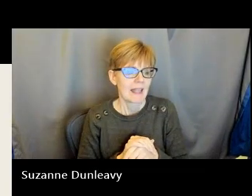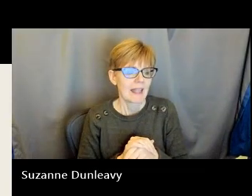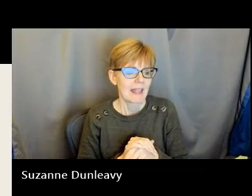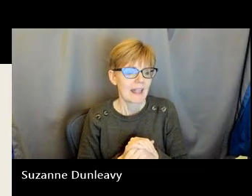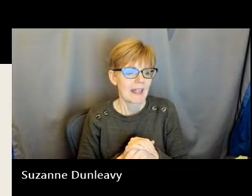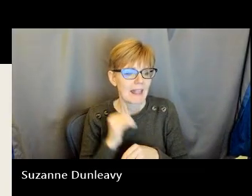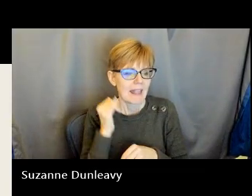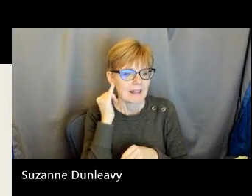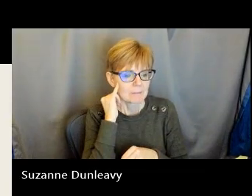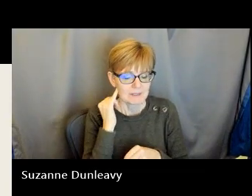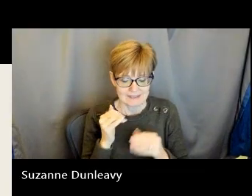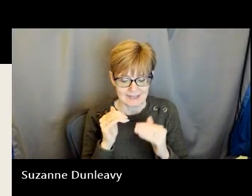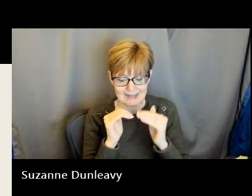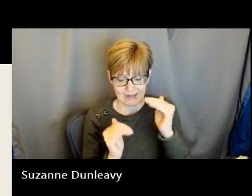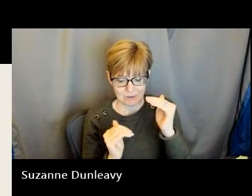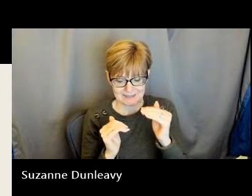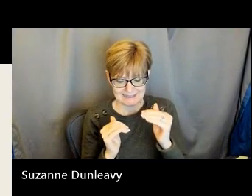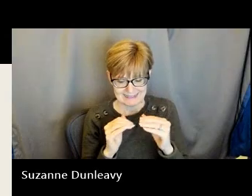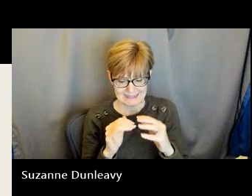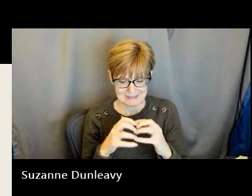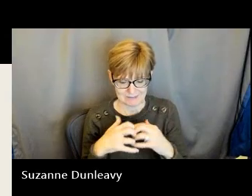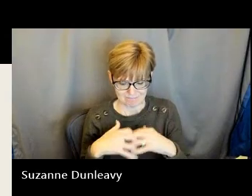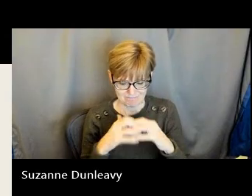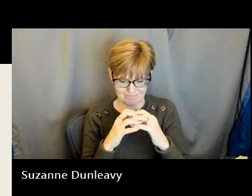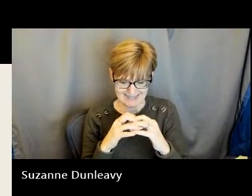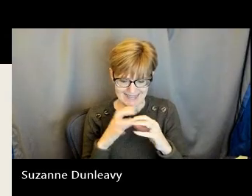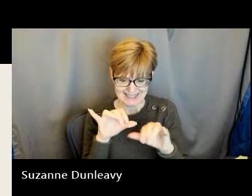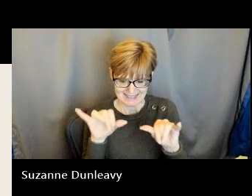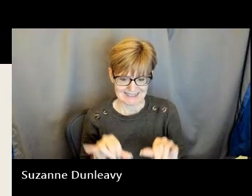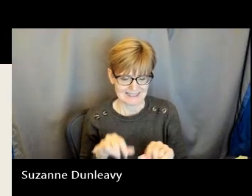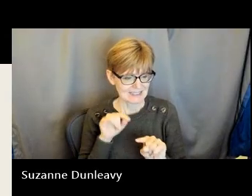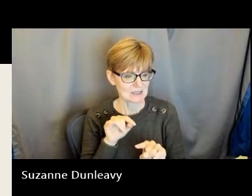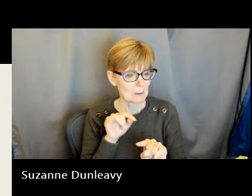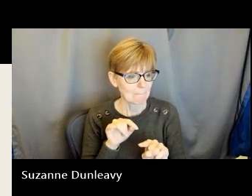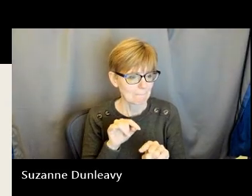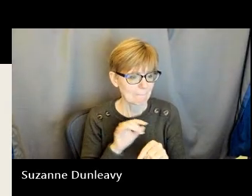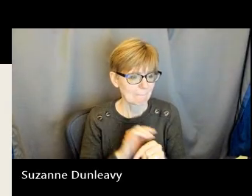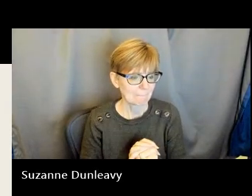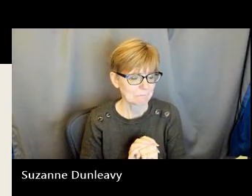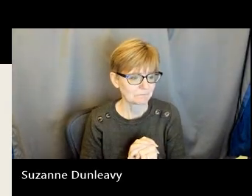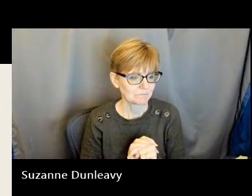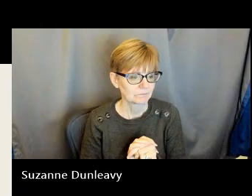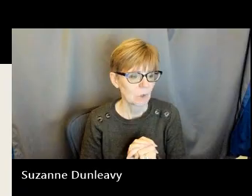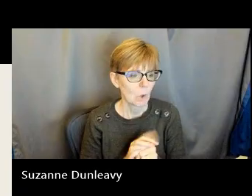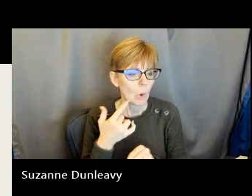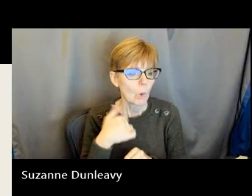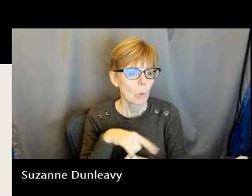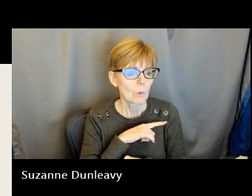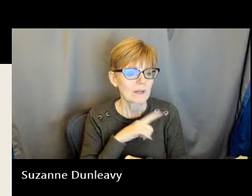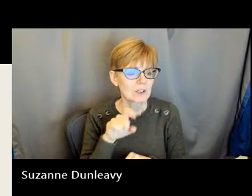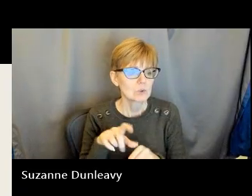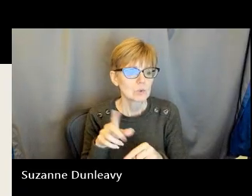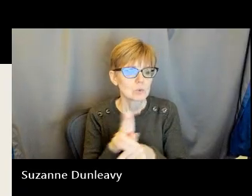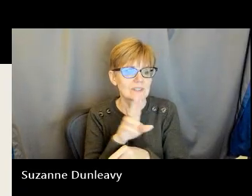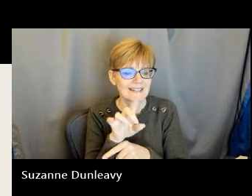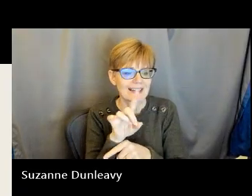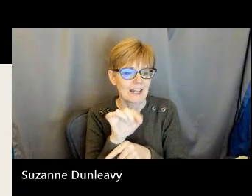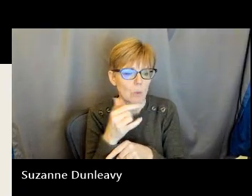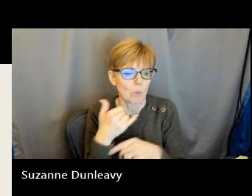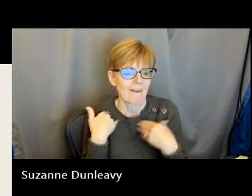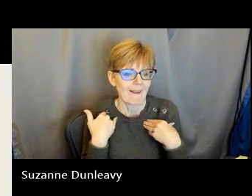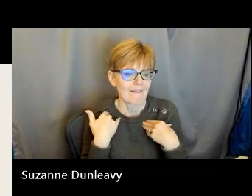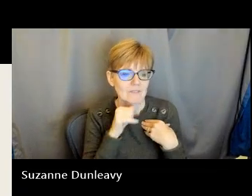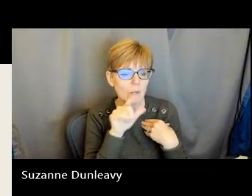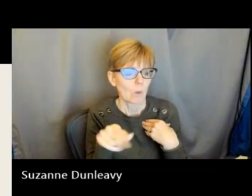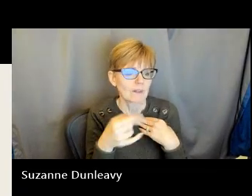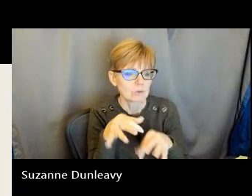practice. Data collection isn't neutral. When we collect it, we have to go deeper and understand what it means and use it to develop solutions that are going to be